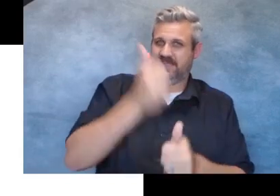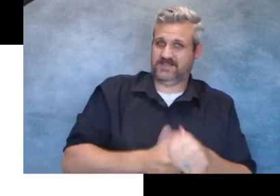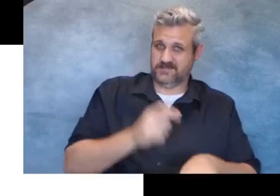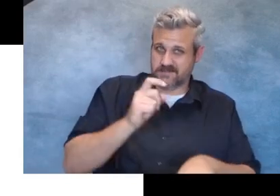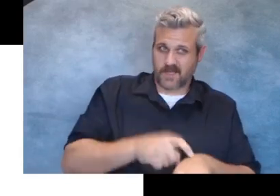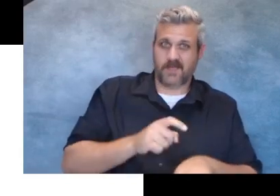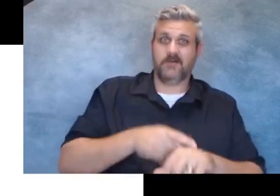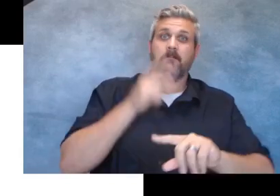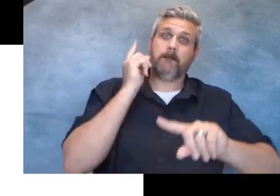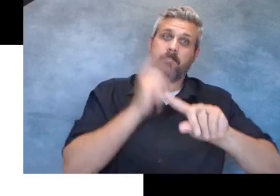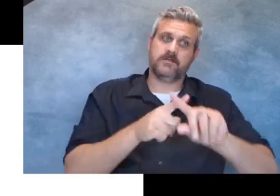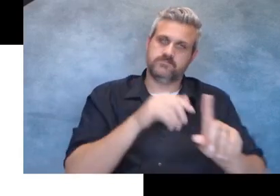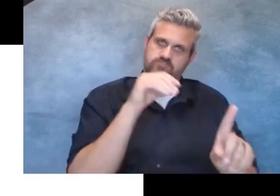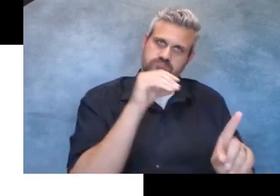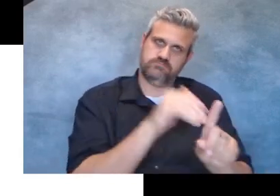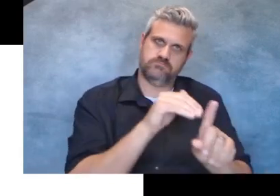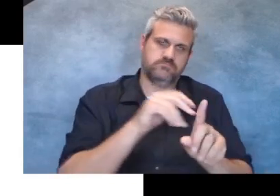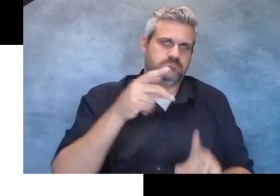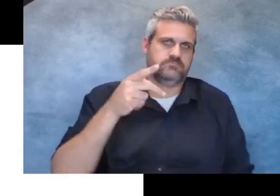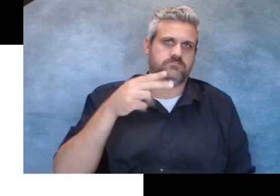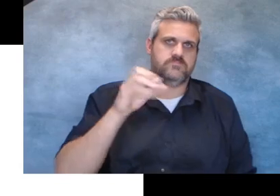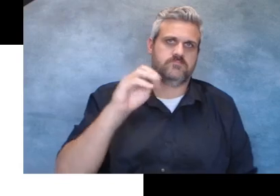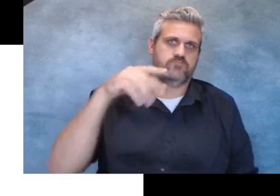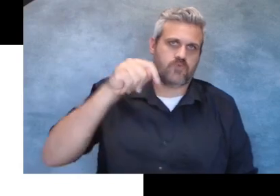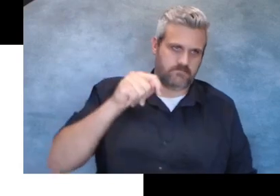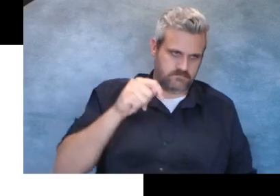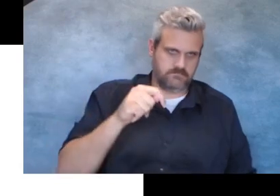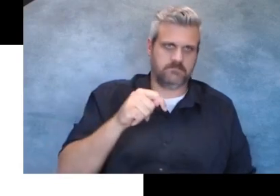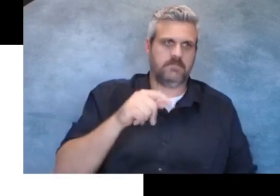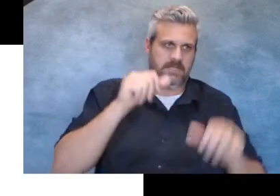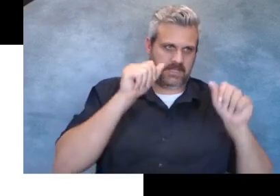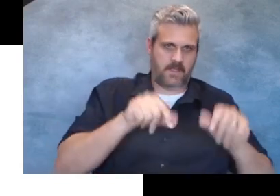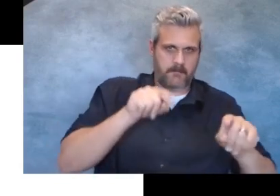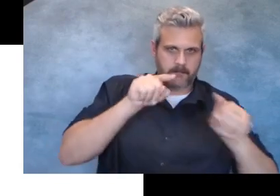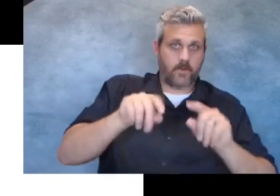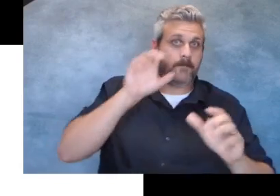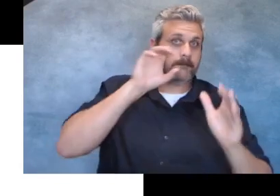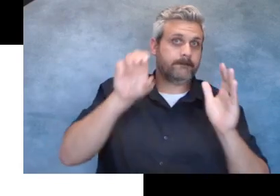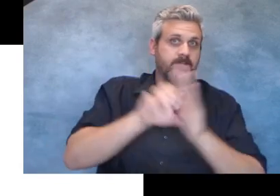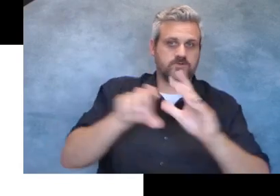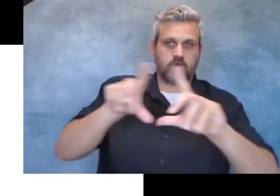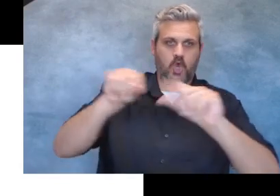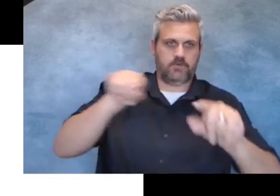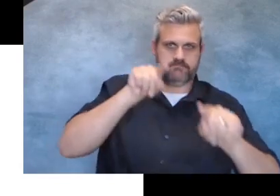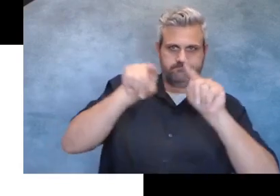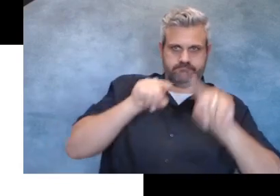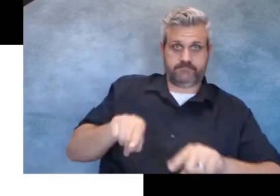with prompting to a point at picture cards.